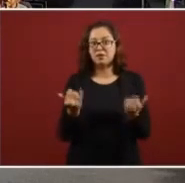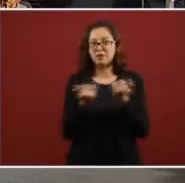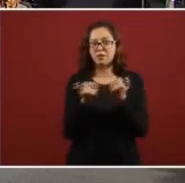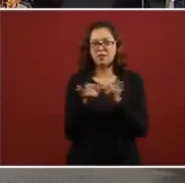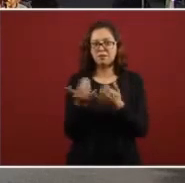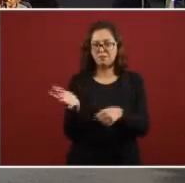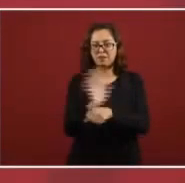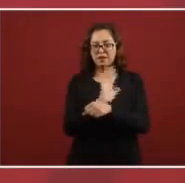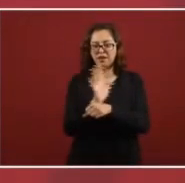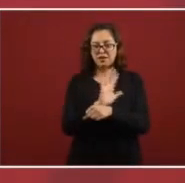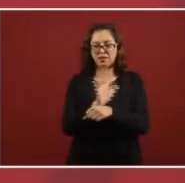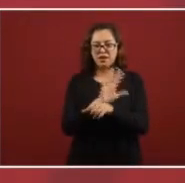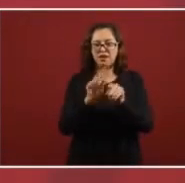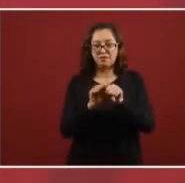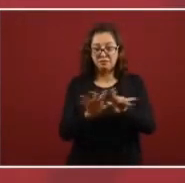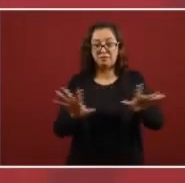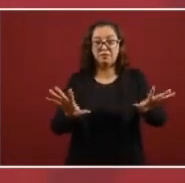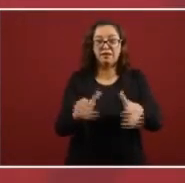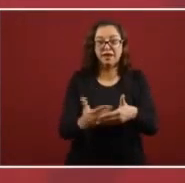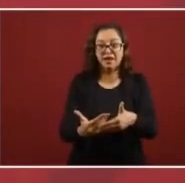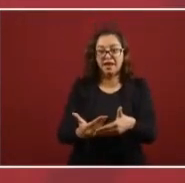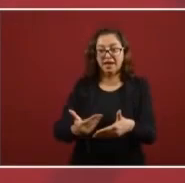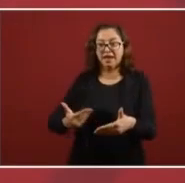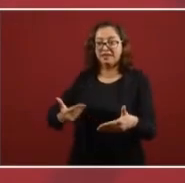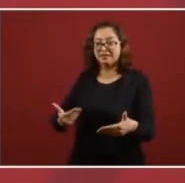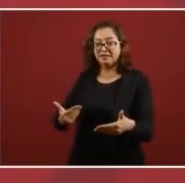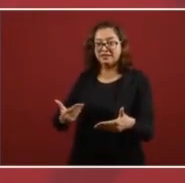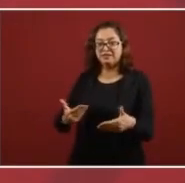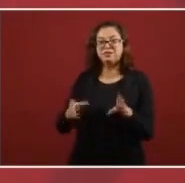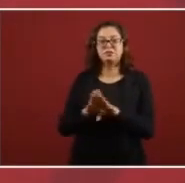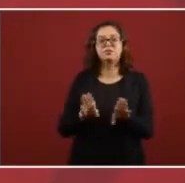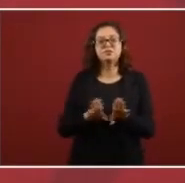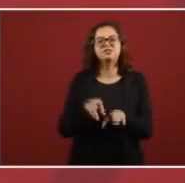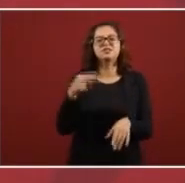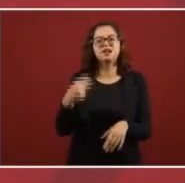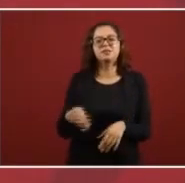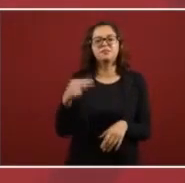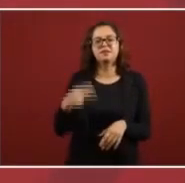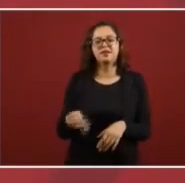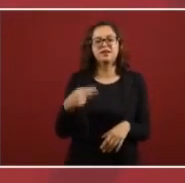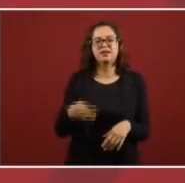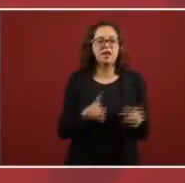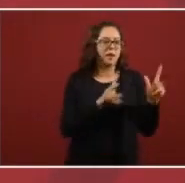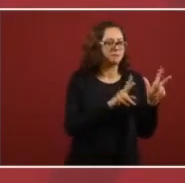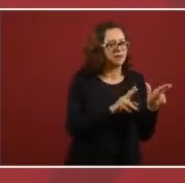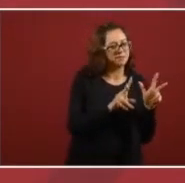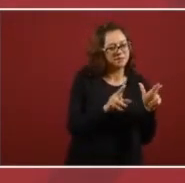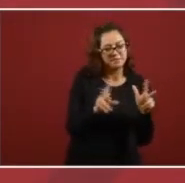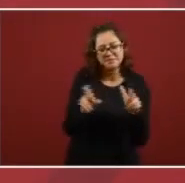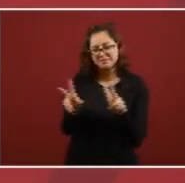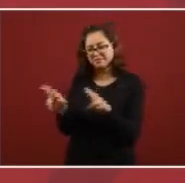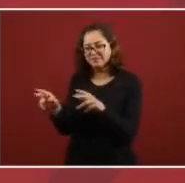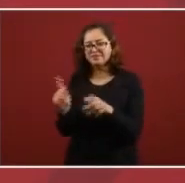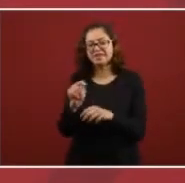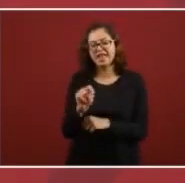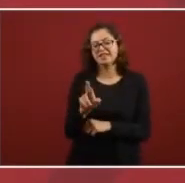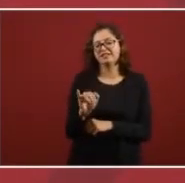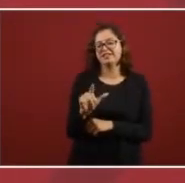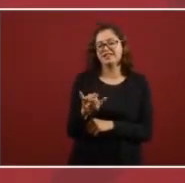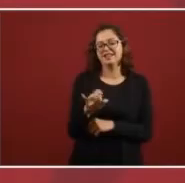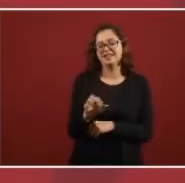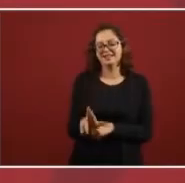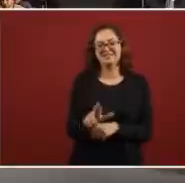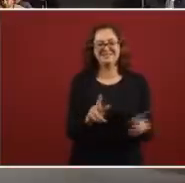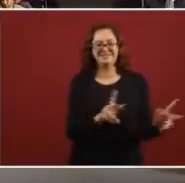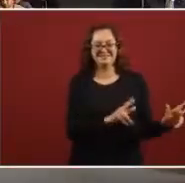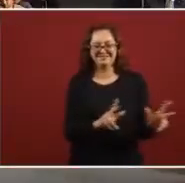How is it when you're going to show, it's like a premiere. Oh, like Trailer.